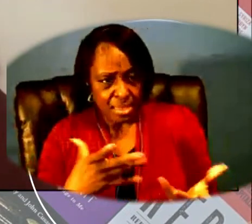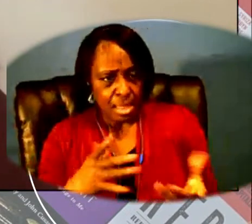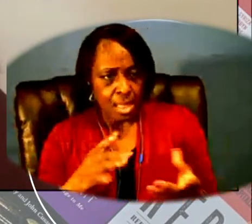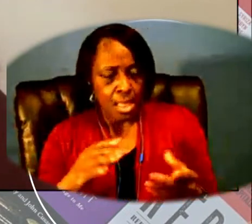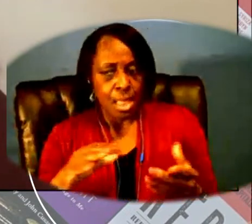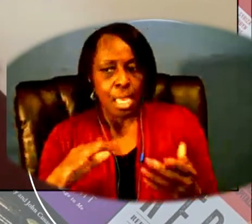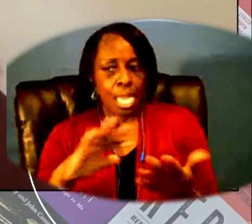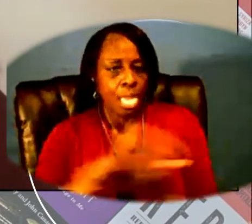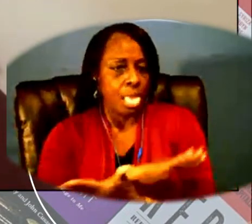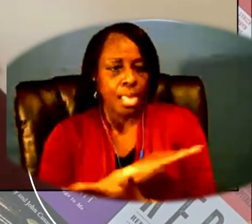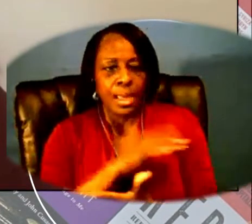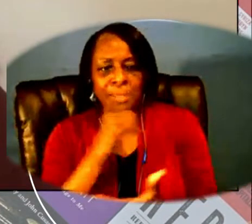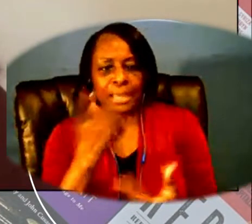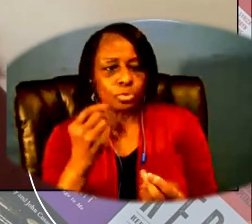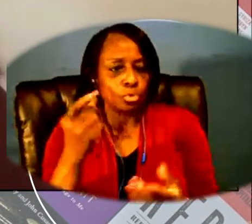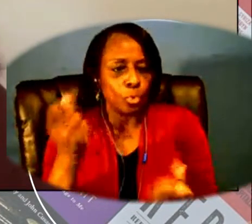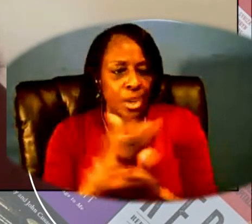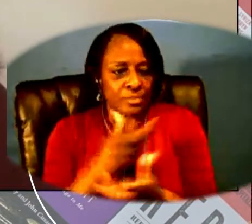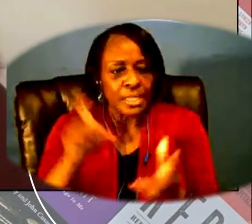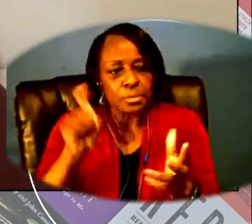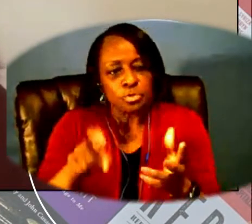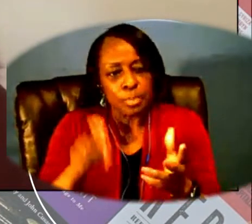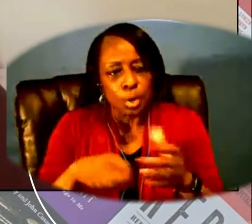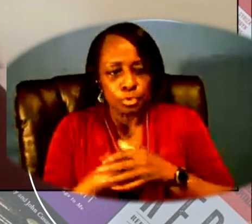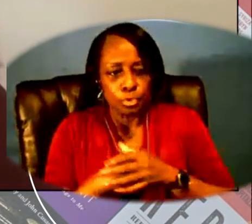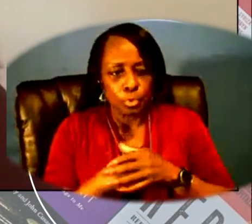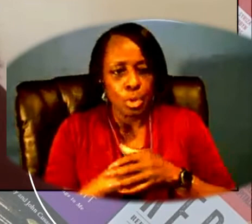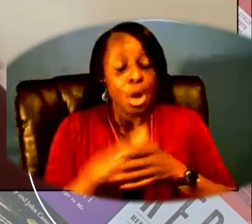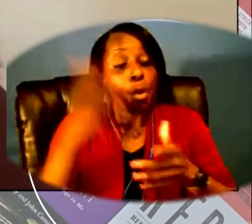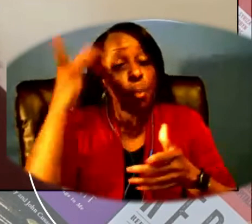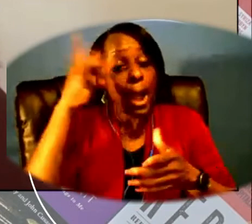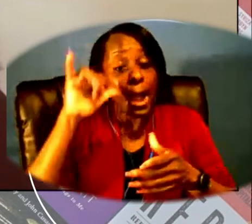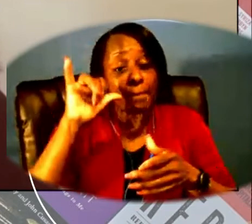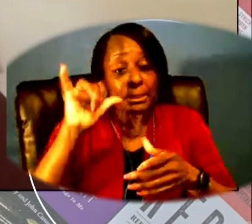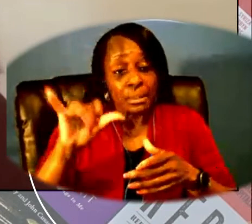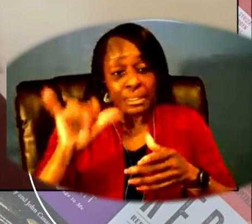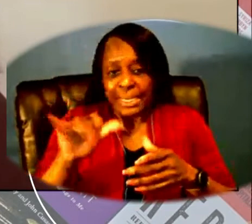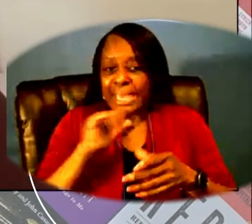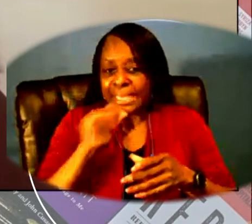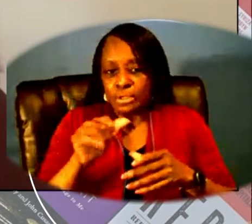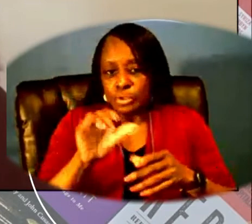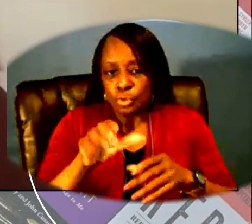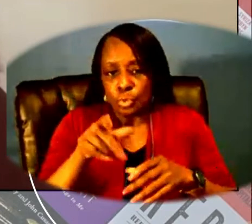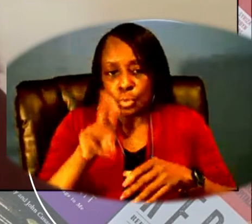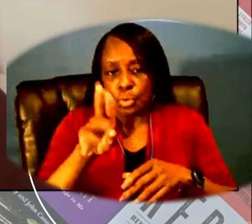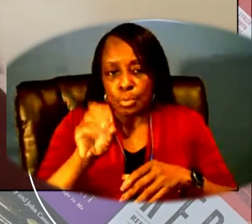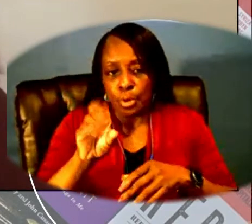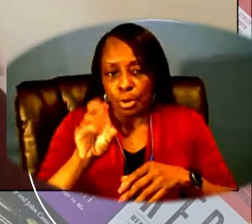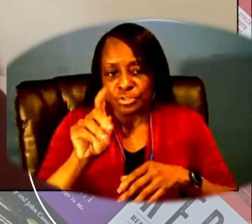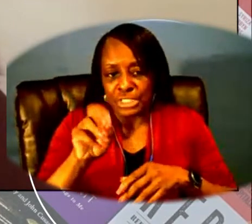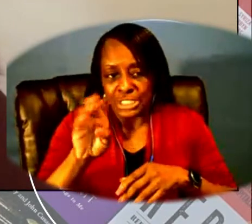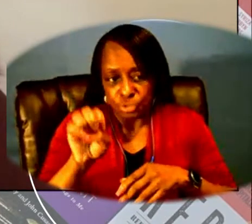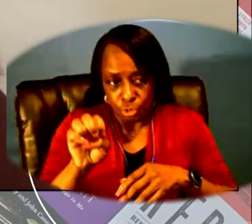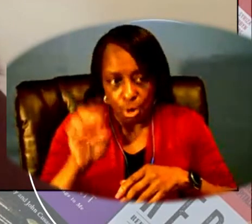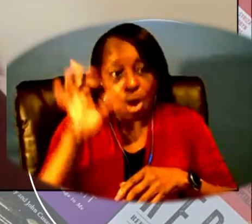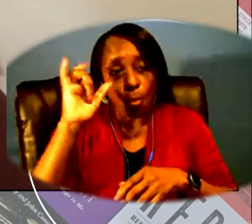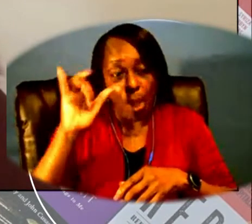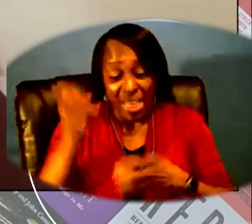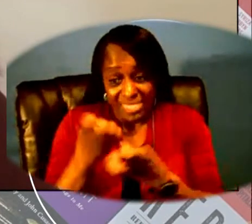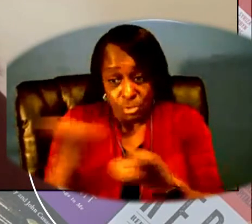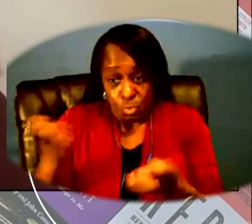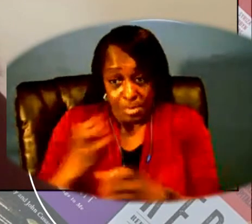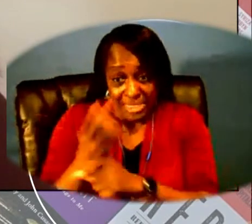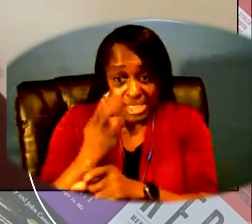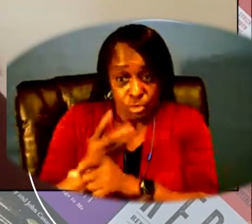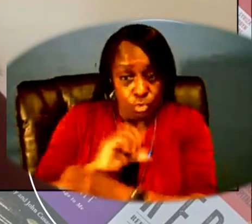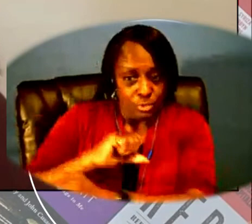do because luckily they had locked up the equipment for women, because they were shutting down our prison. But I was scared.